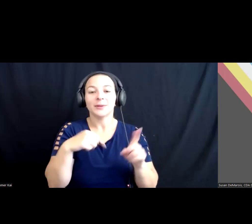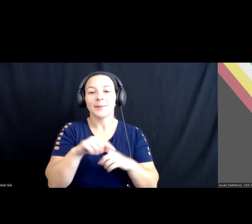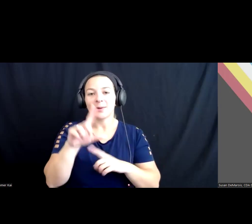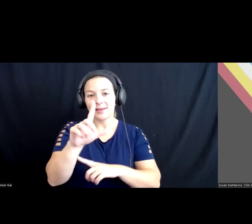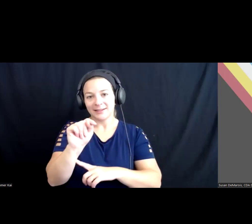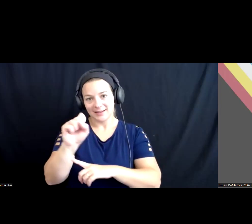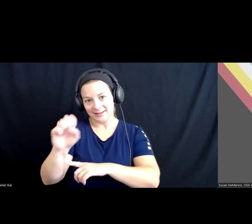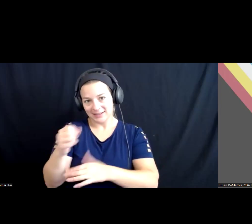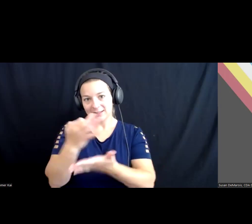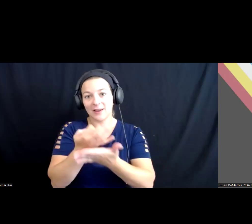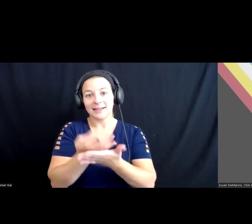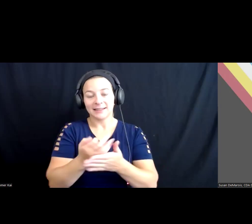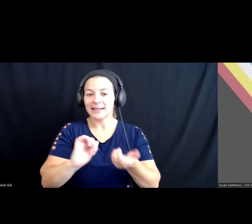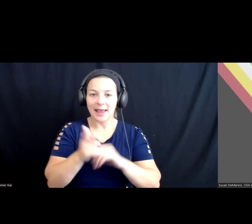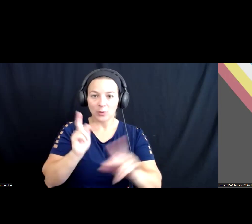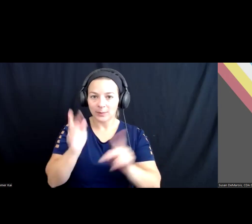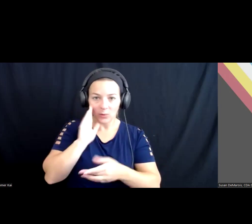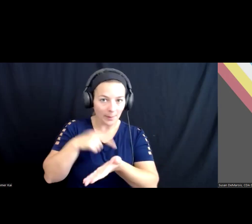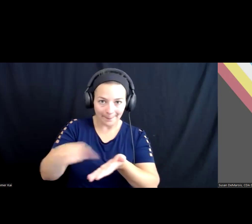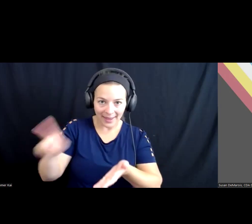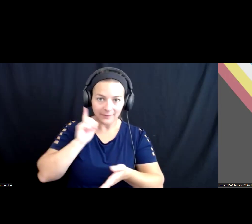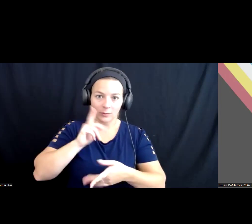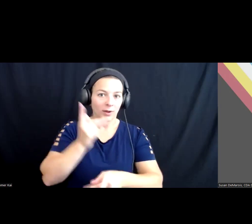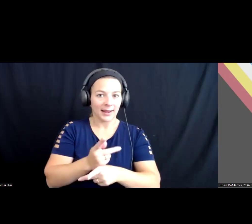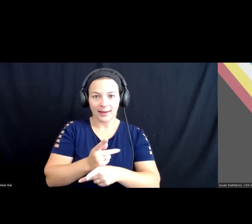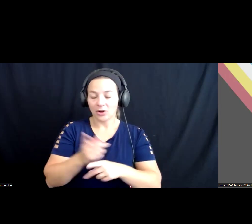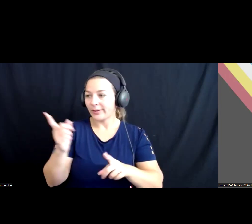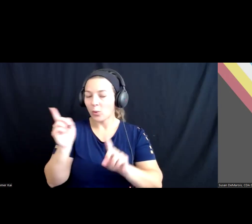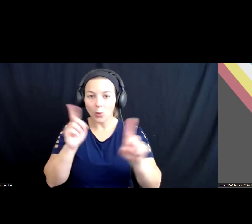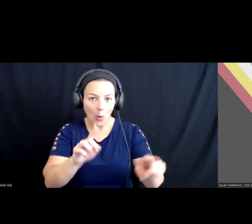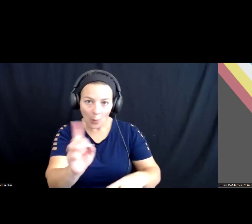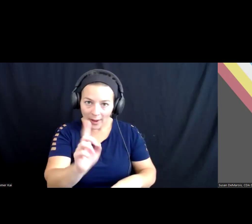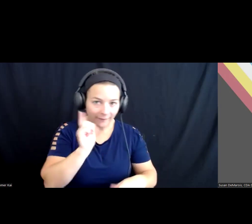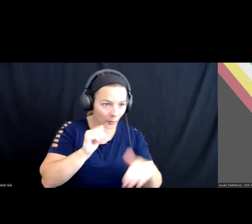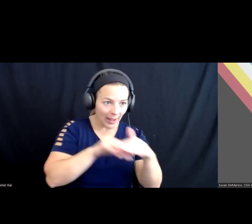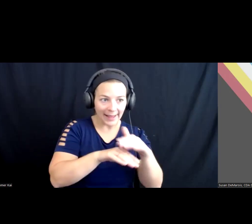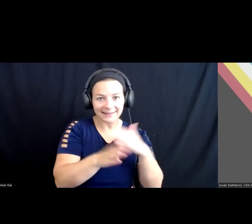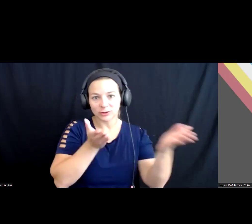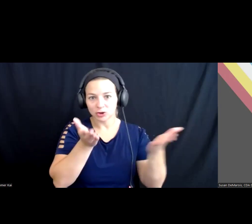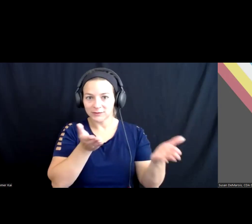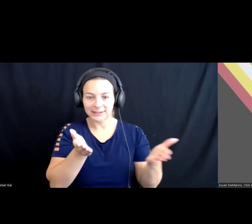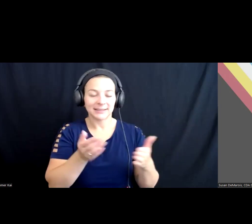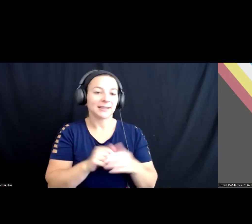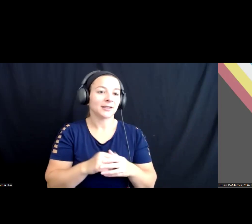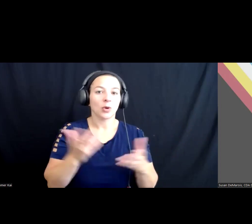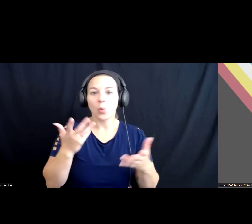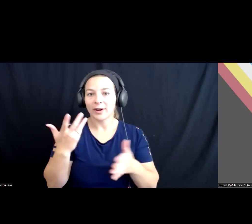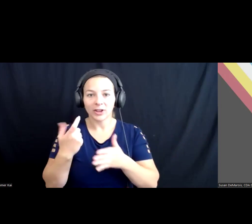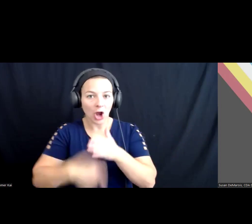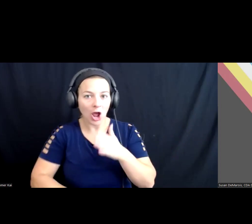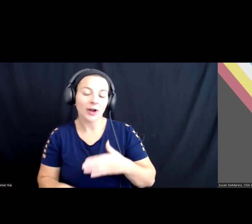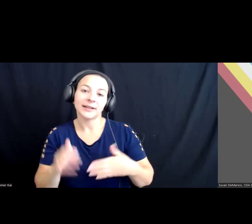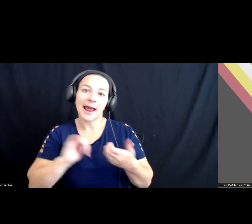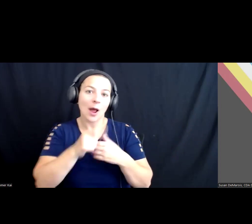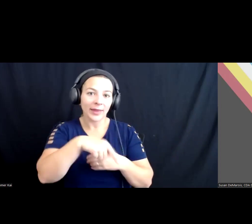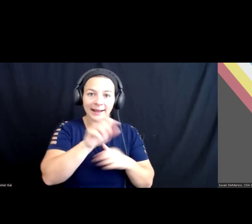financing. How do people pay for care? Where do they go to access services? What are the costs? How do they